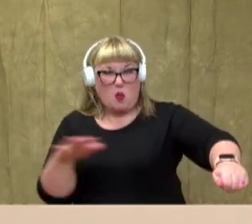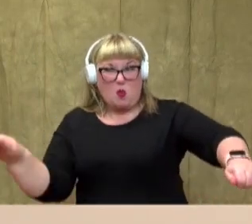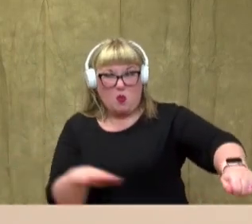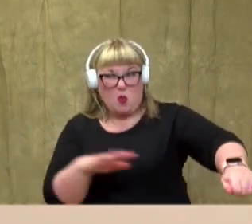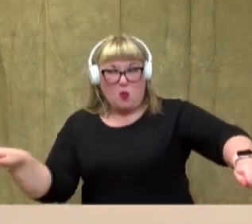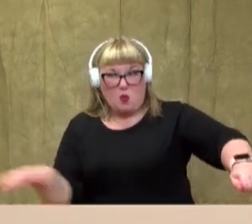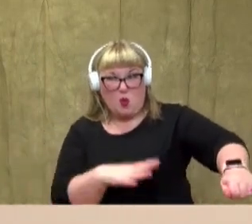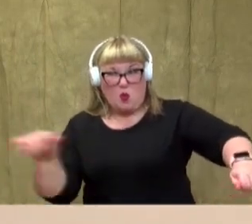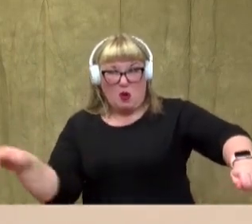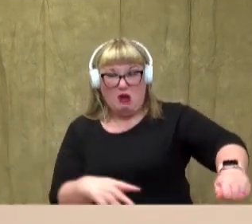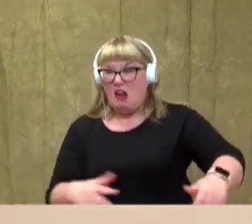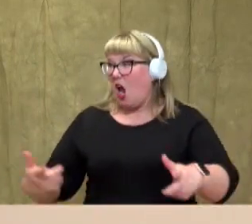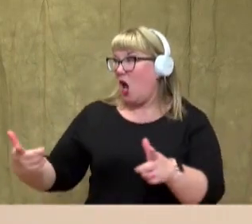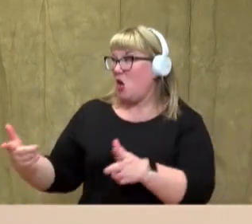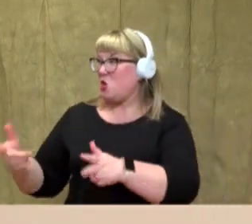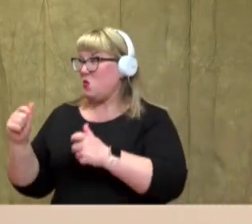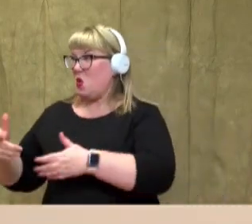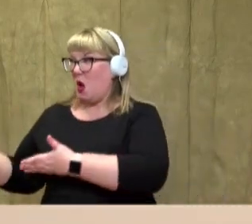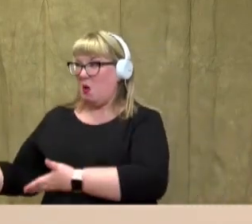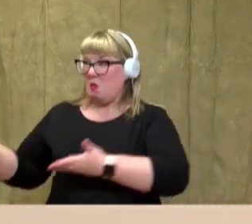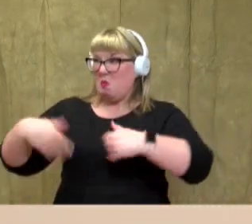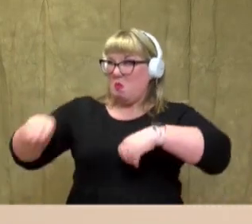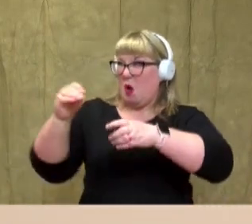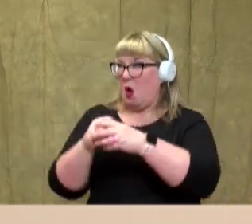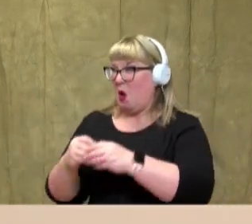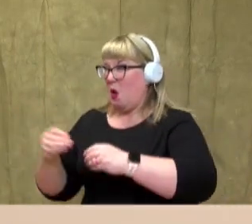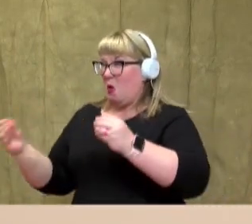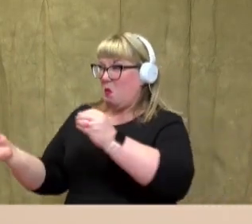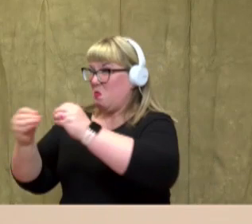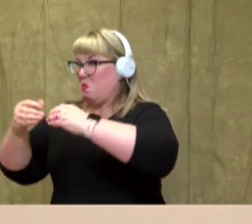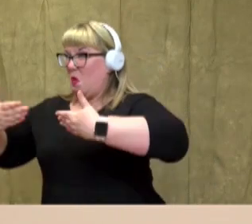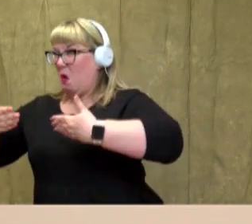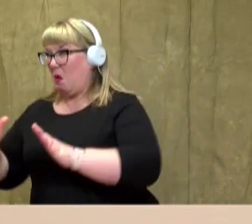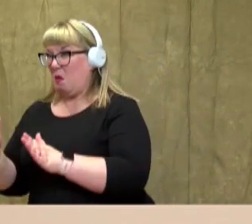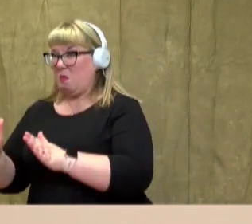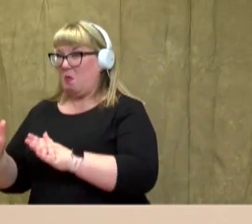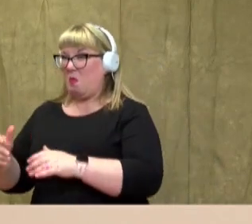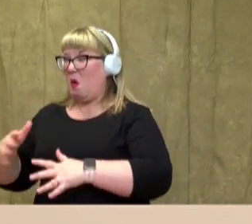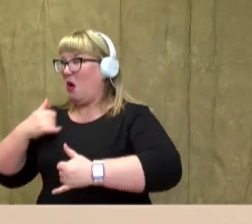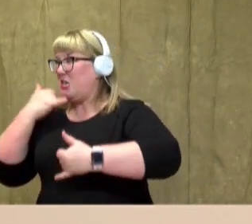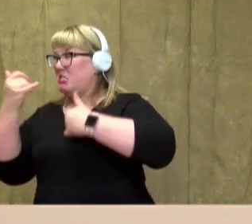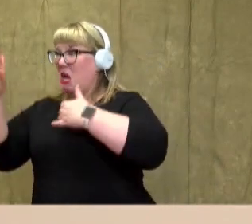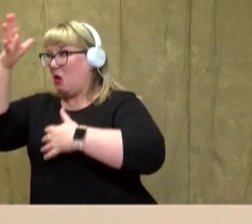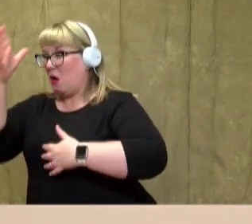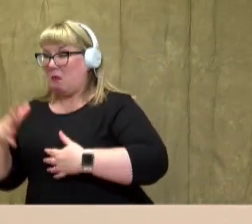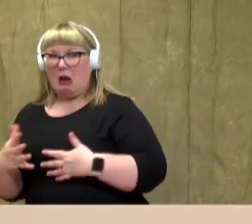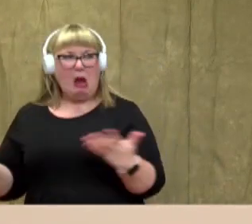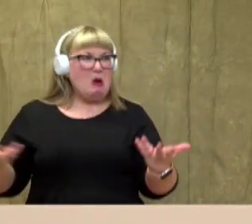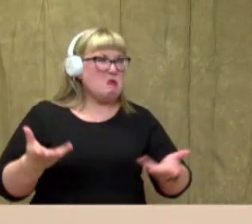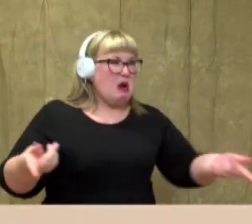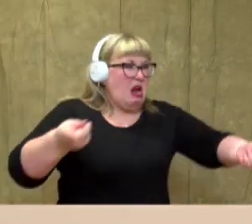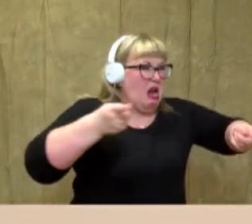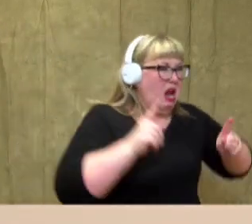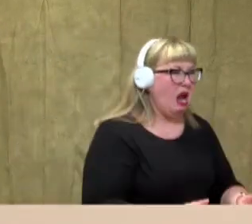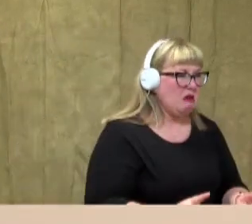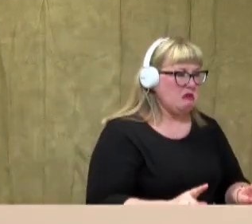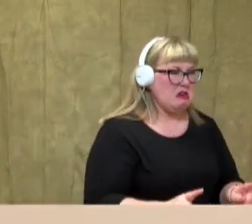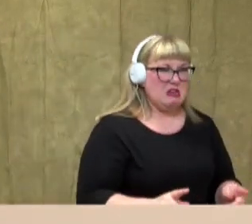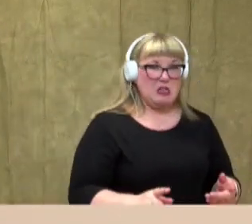their own. "Quick, bring more boxes," yelled a man with a tall white hat. "What happened?" asked another